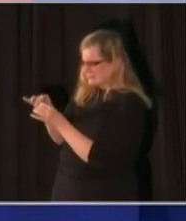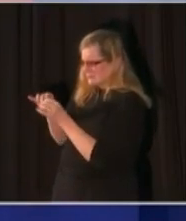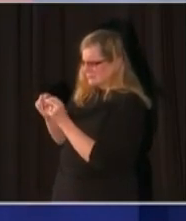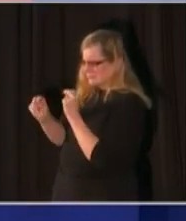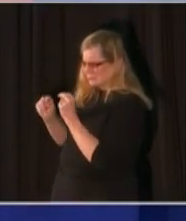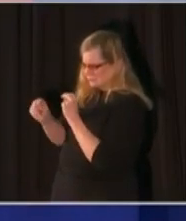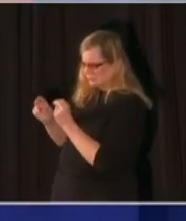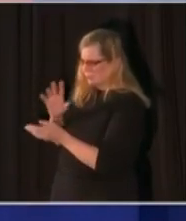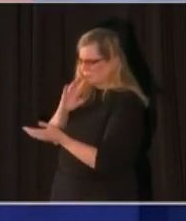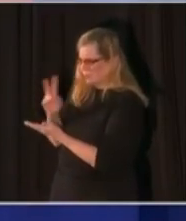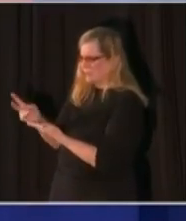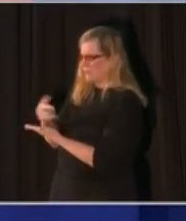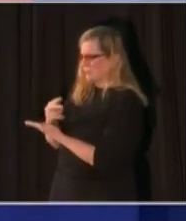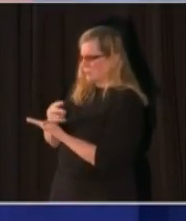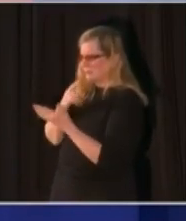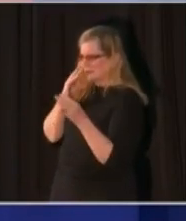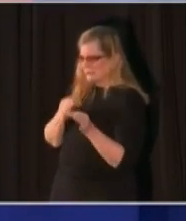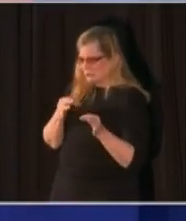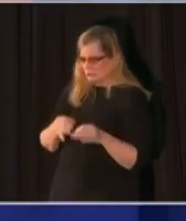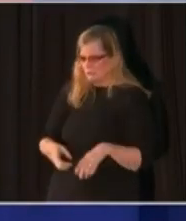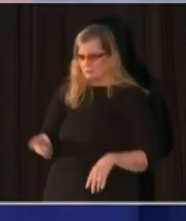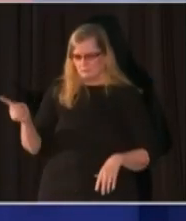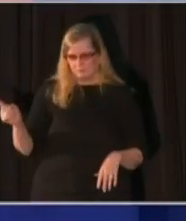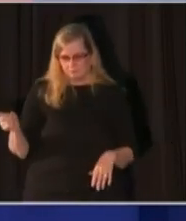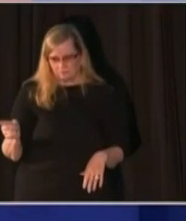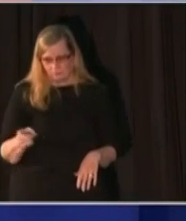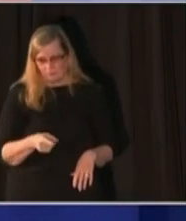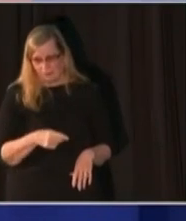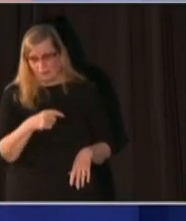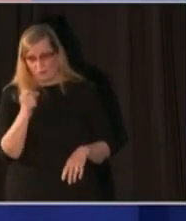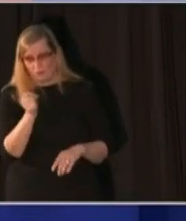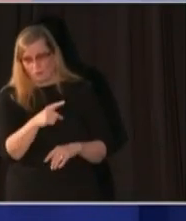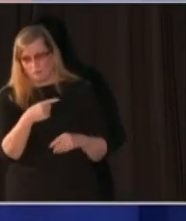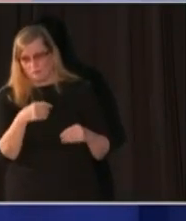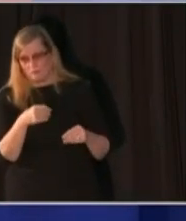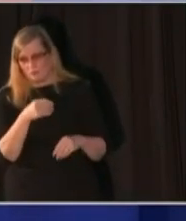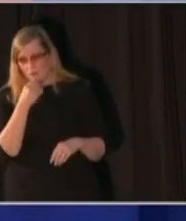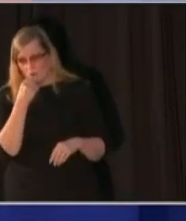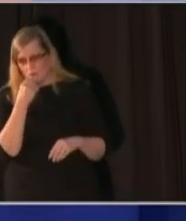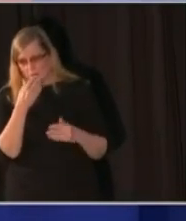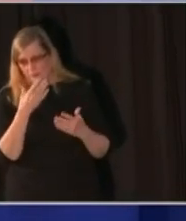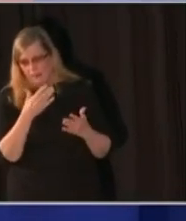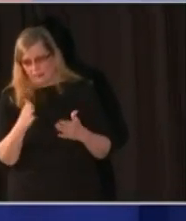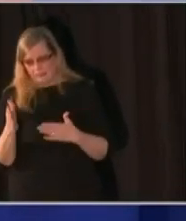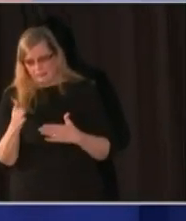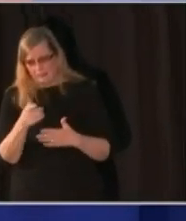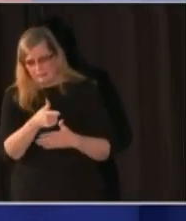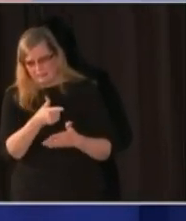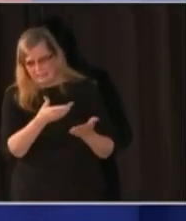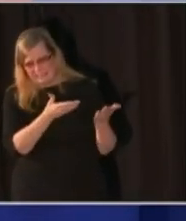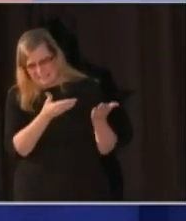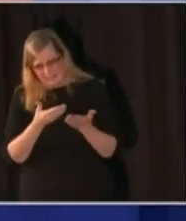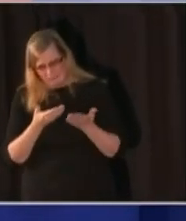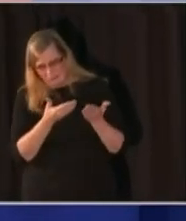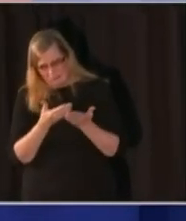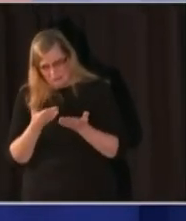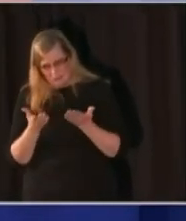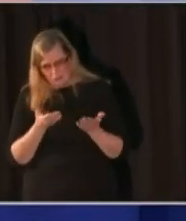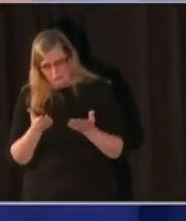Can we ask about the grocery plan, both the delivery service and the pickup